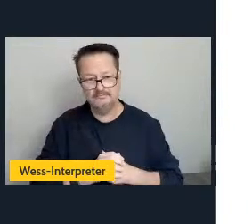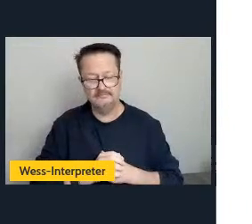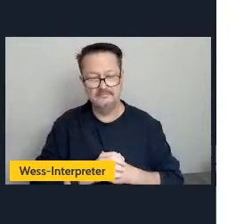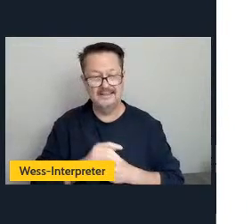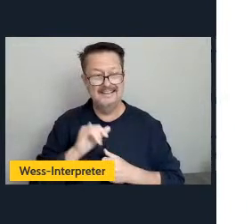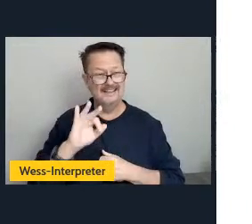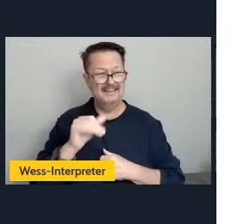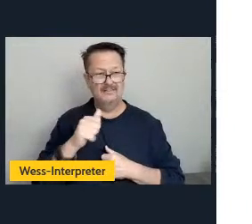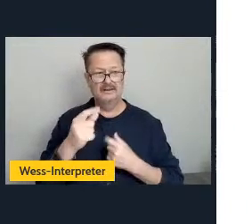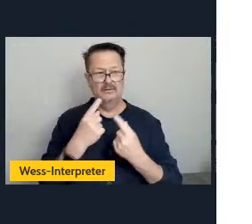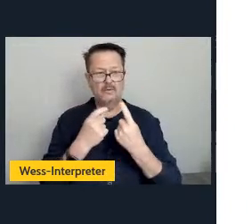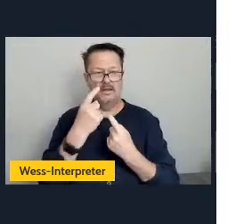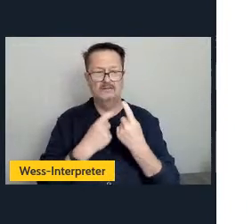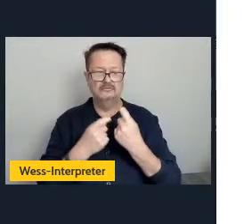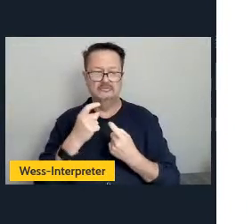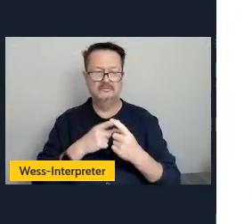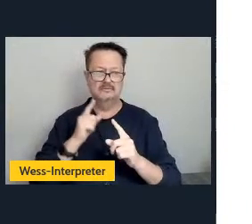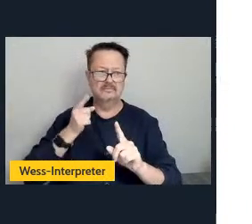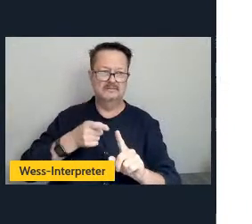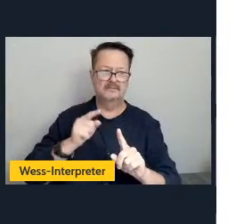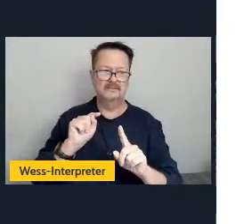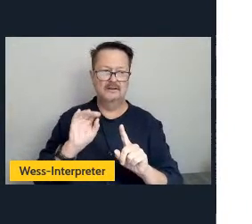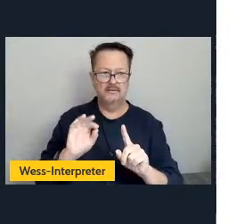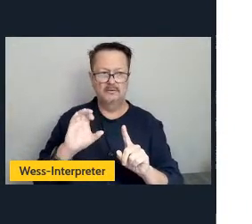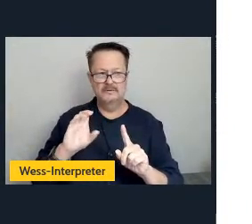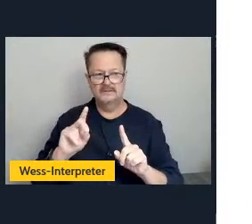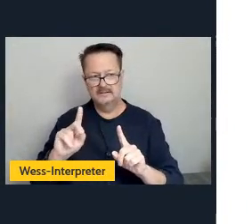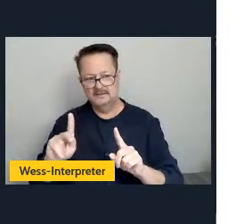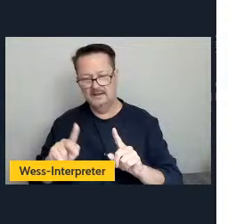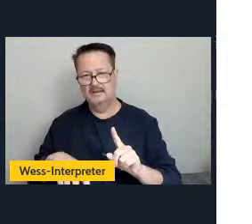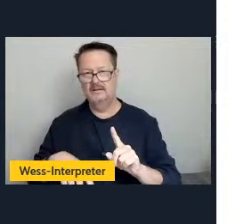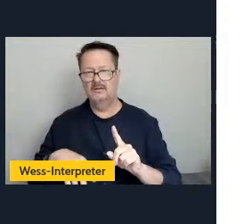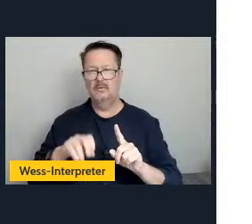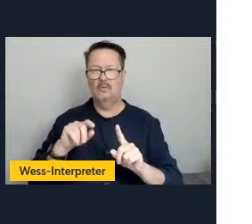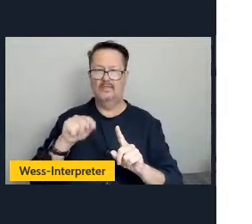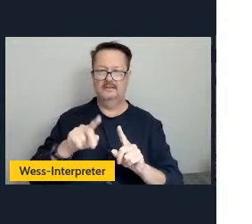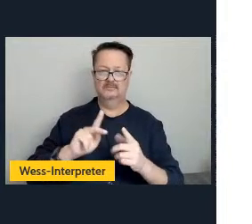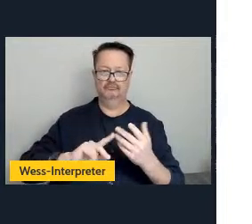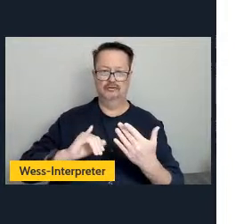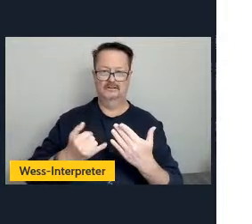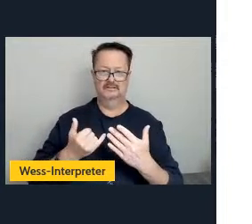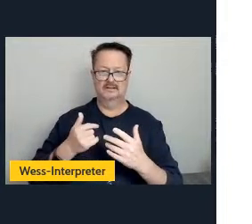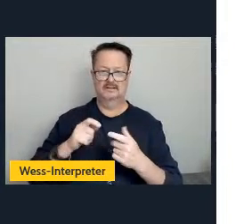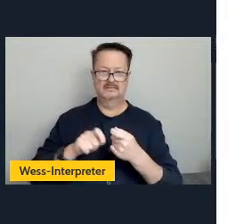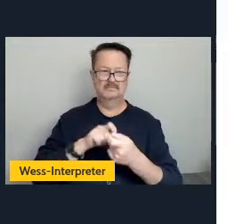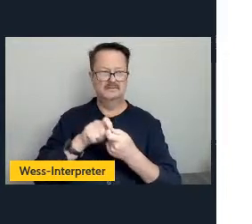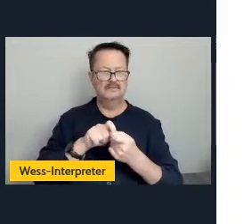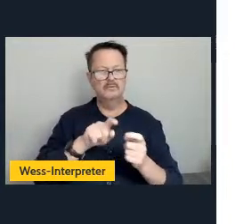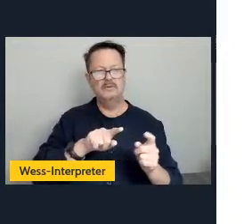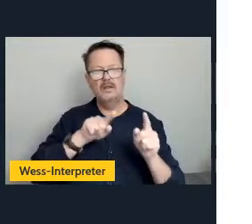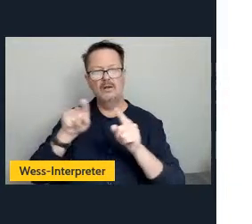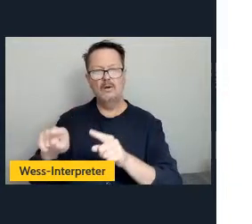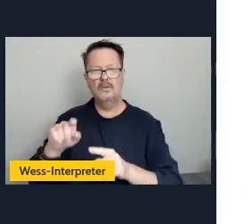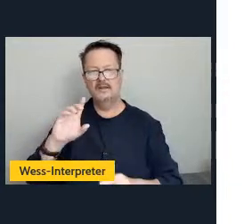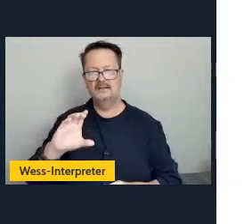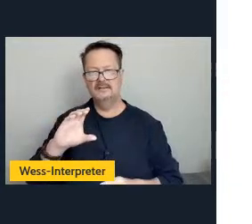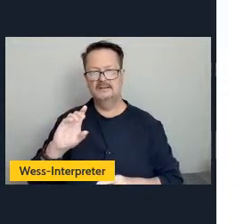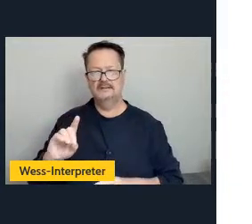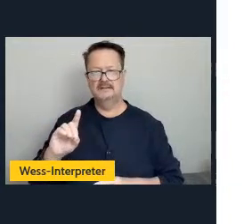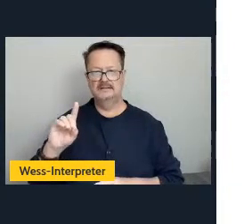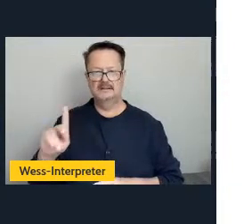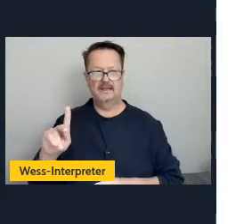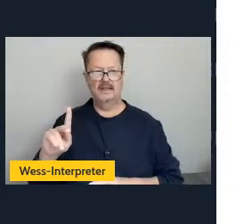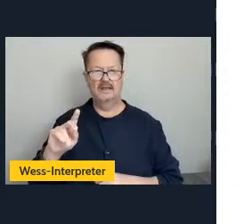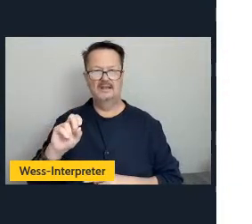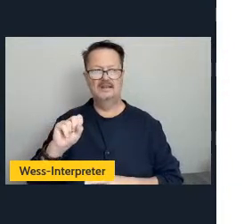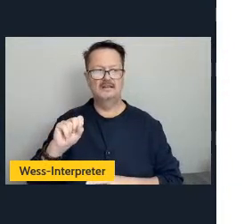If you have any questions around Terraform CDK or this project in specific, go to the CDK Slack channel